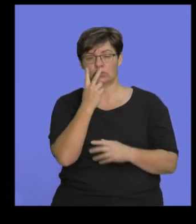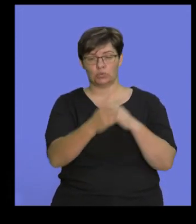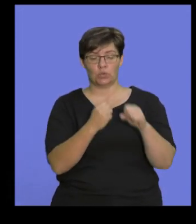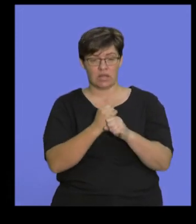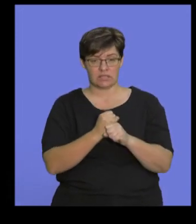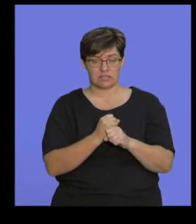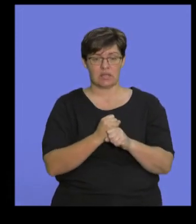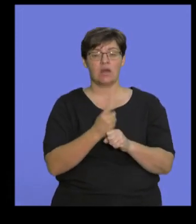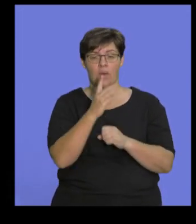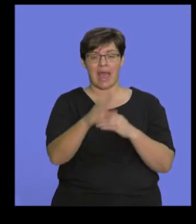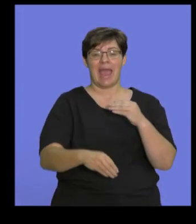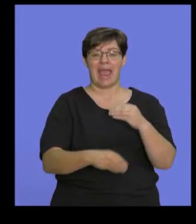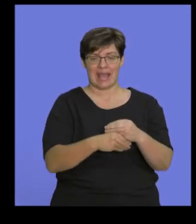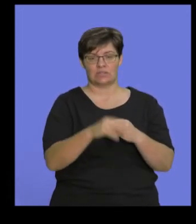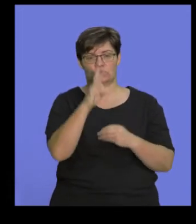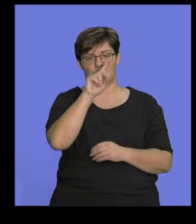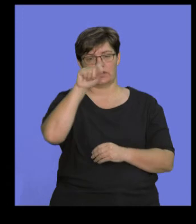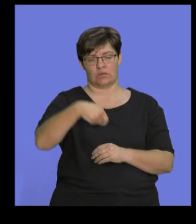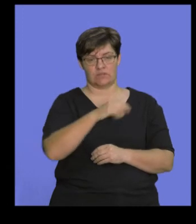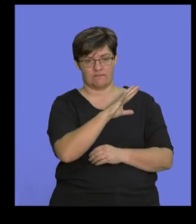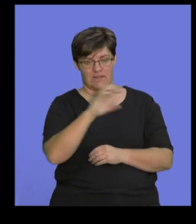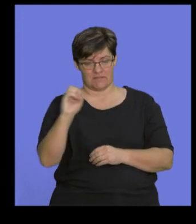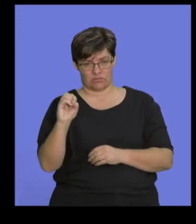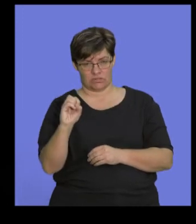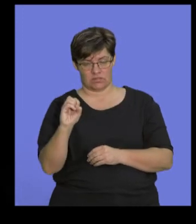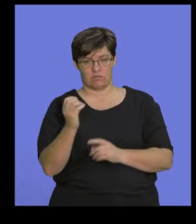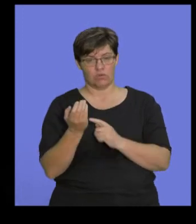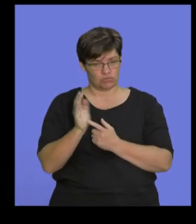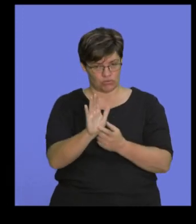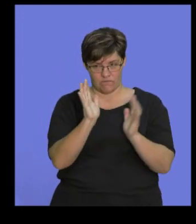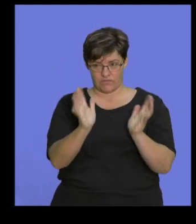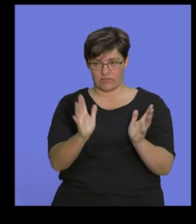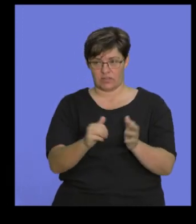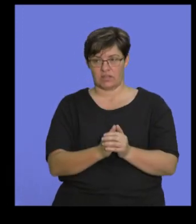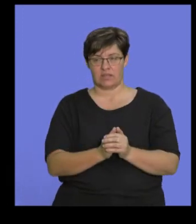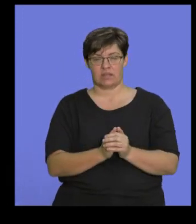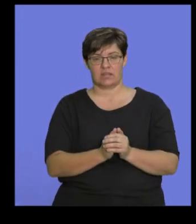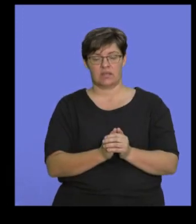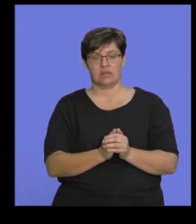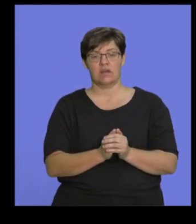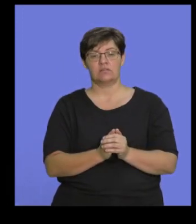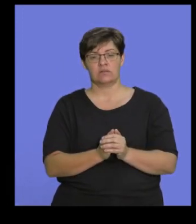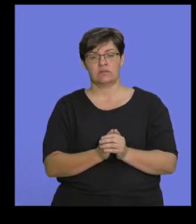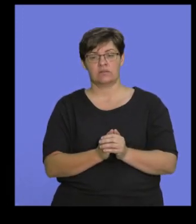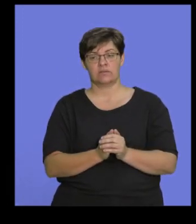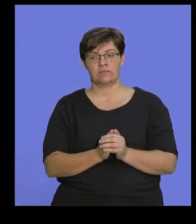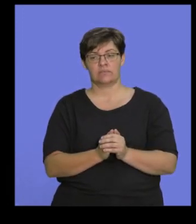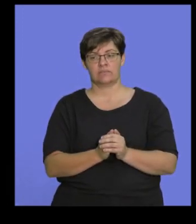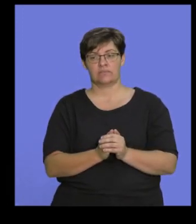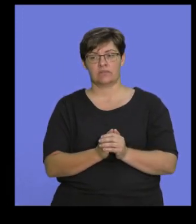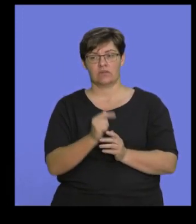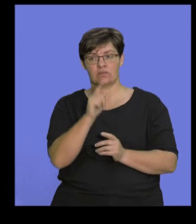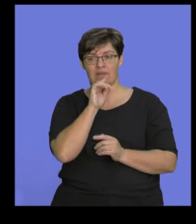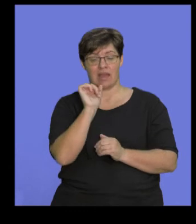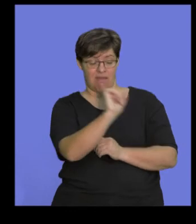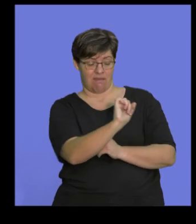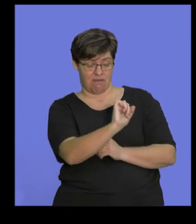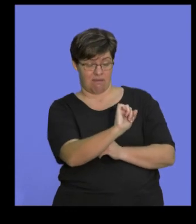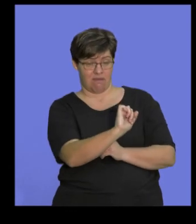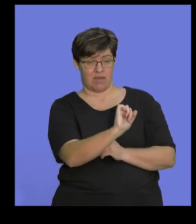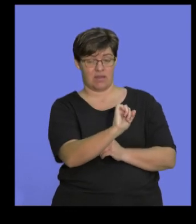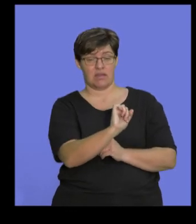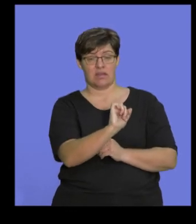then added the 2,500, we've shown that, to her investment. Remember, that is her.